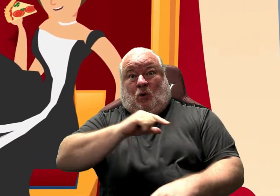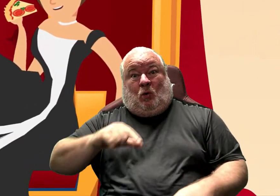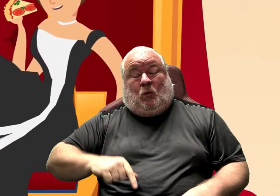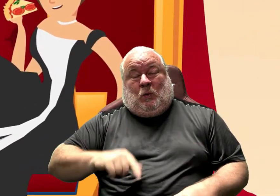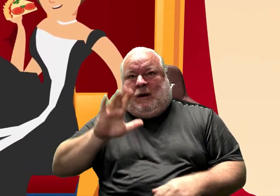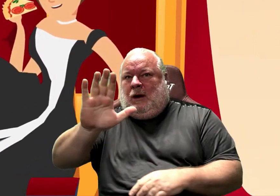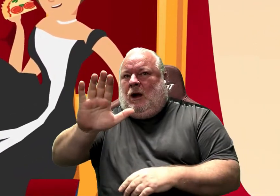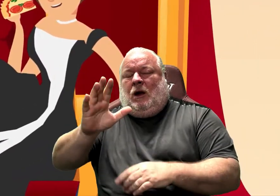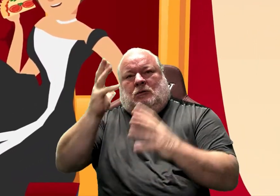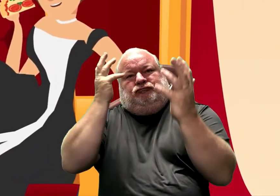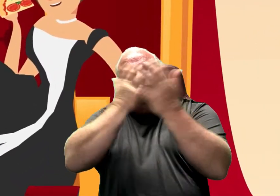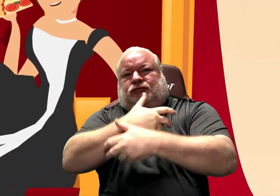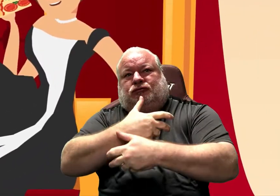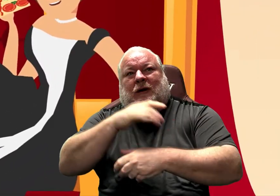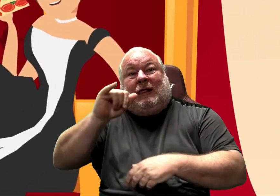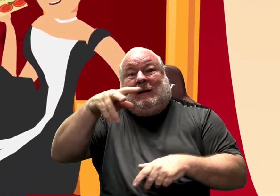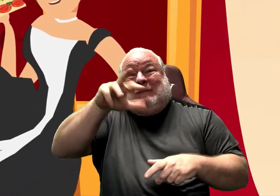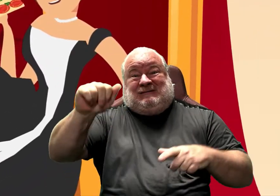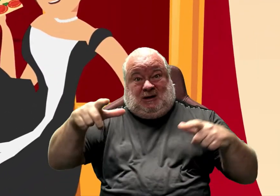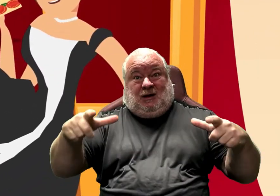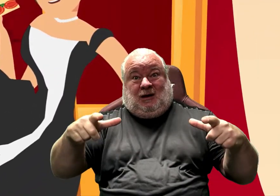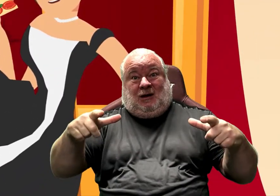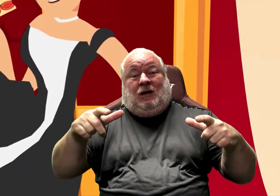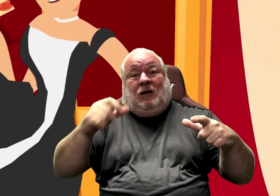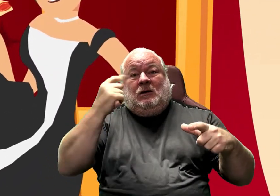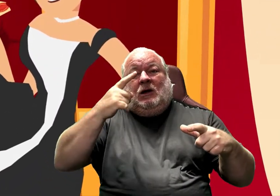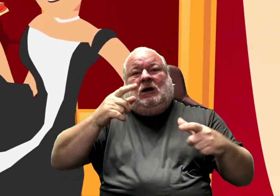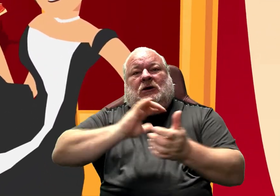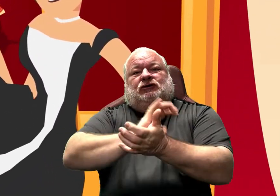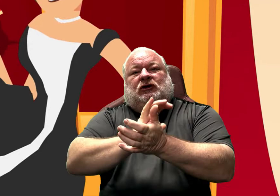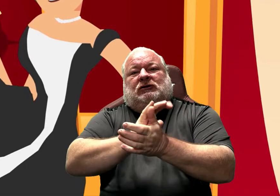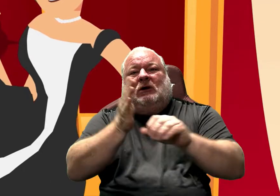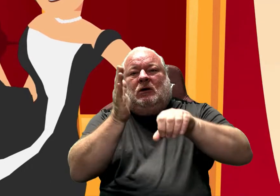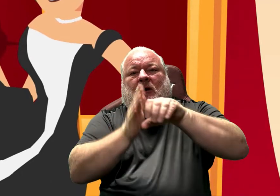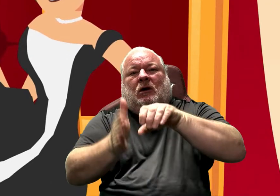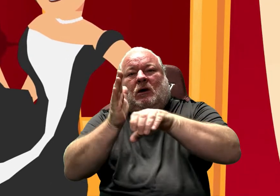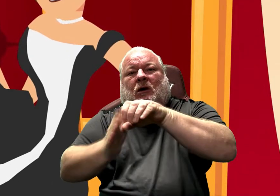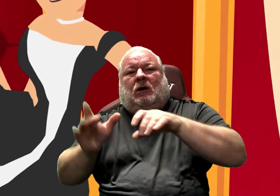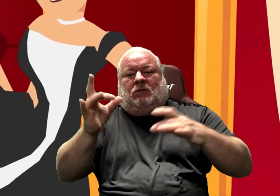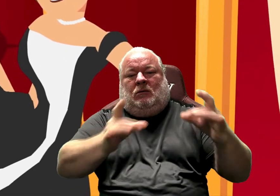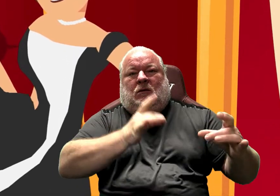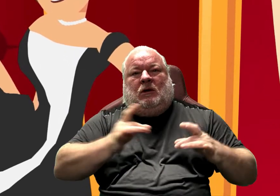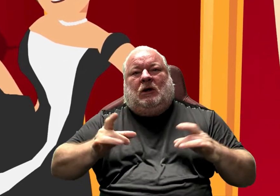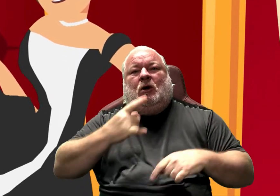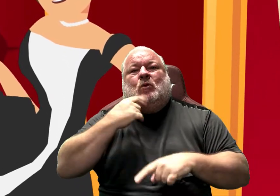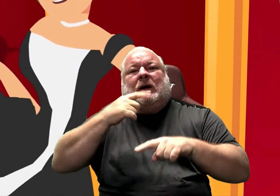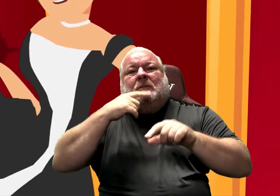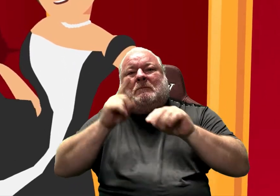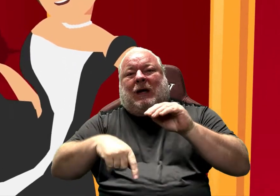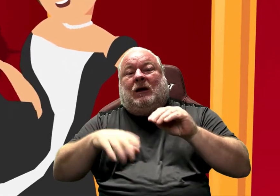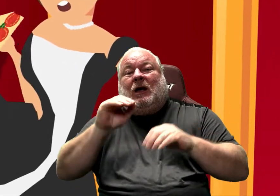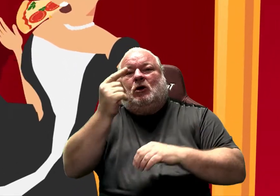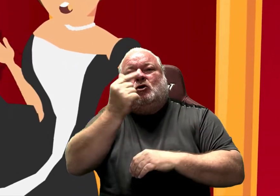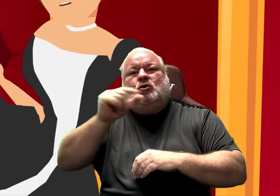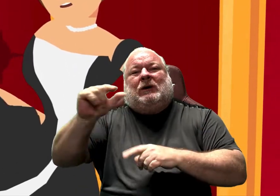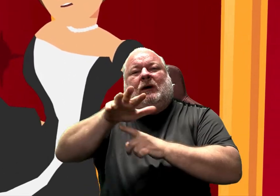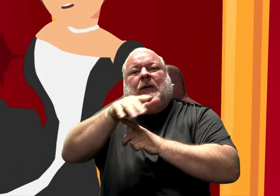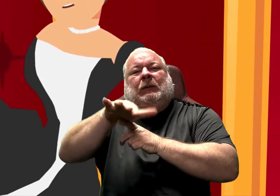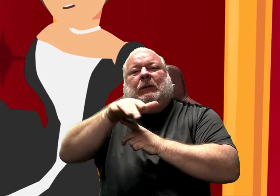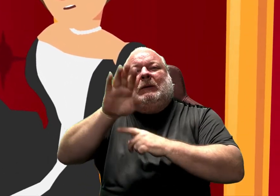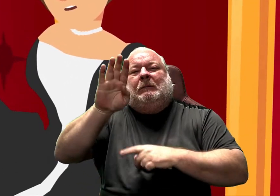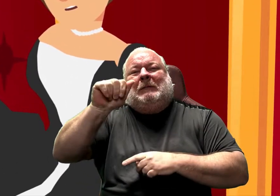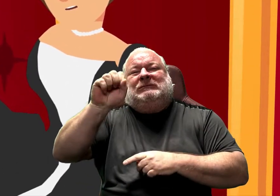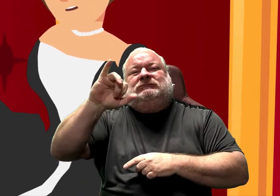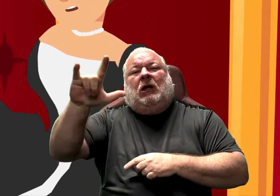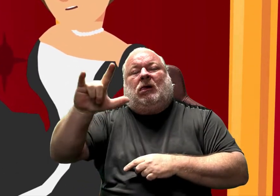loved a specific version, a pizza pie topped with soft mozzarella cheese, red tomatoes, and green basil. If that